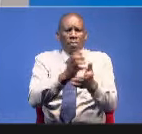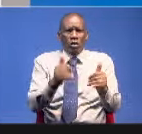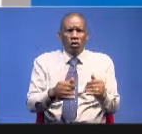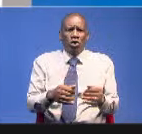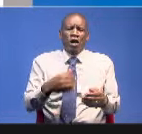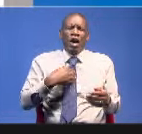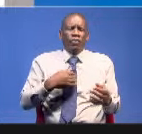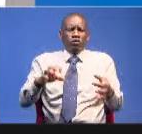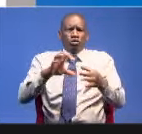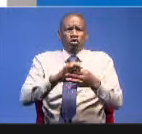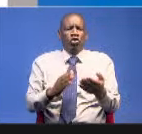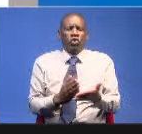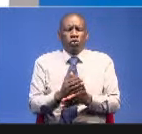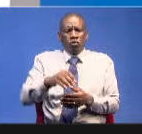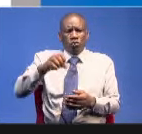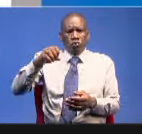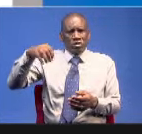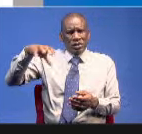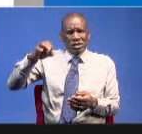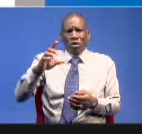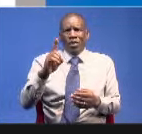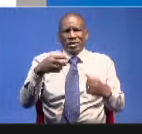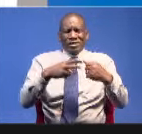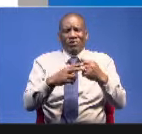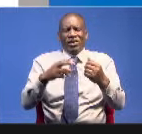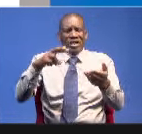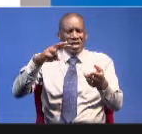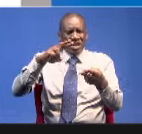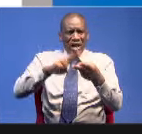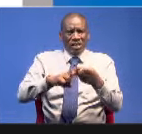*147# on their phones or visit the